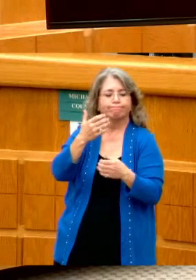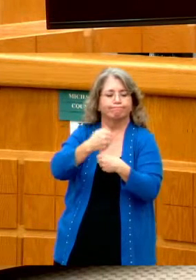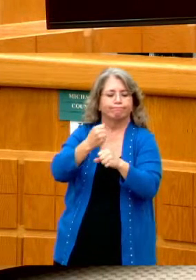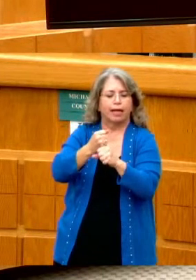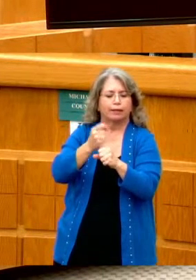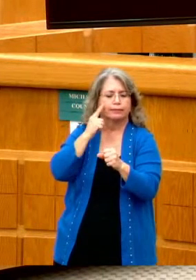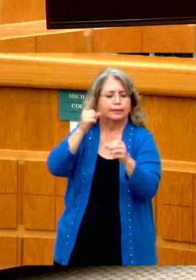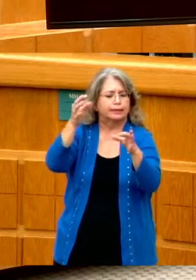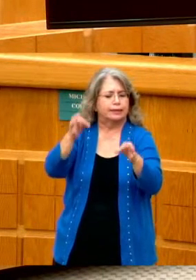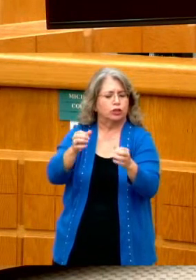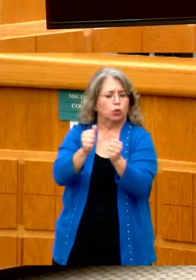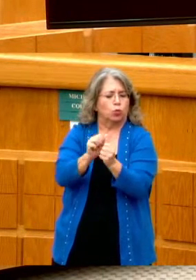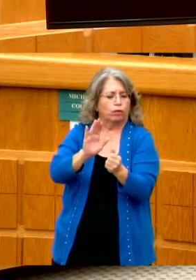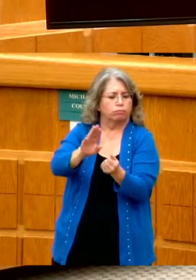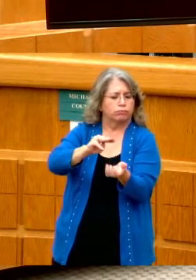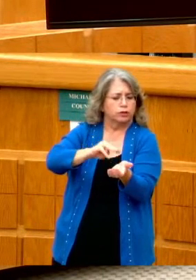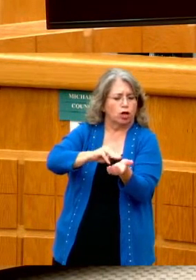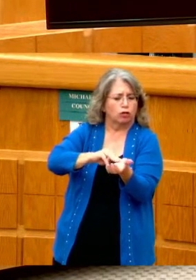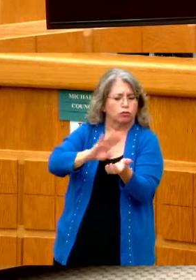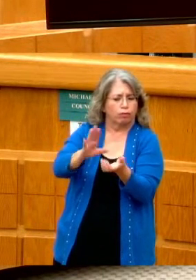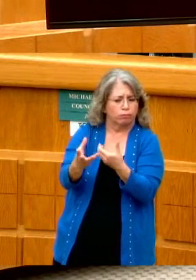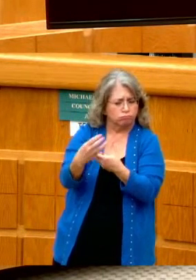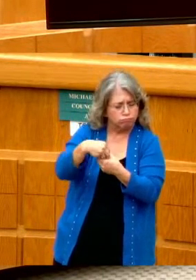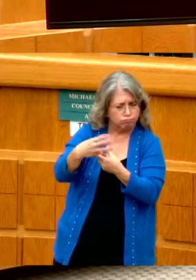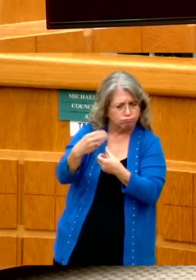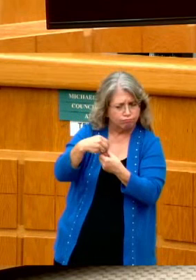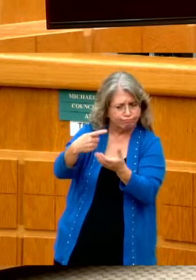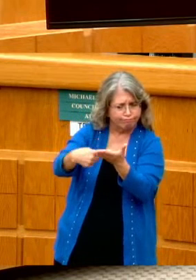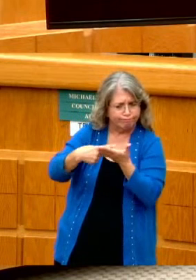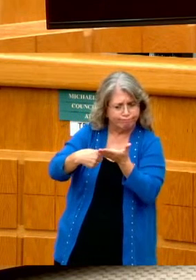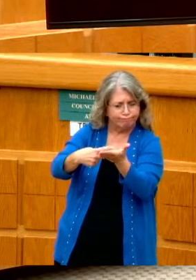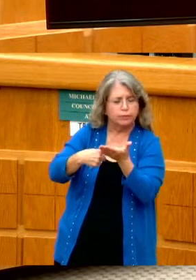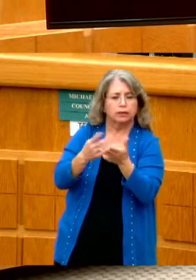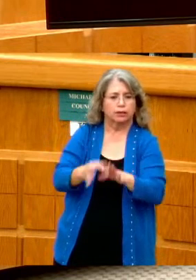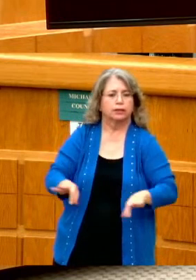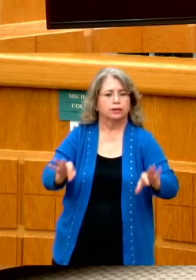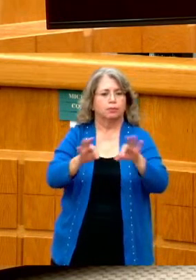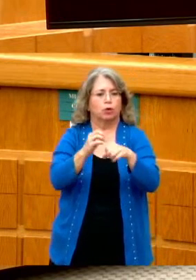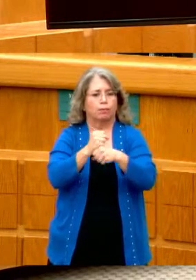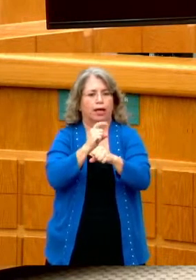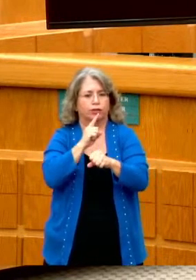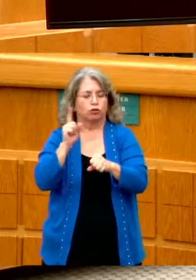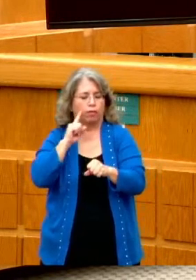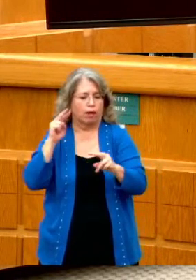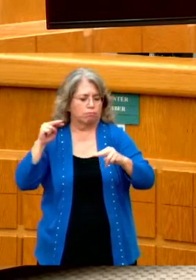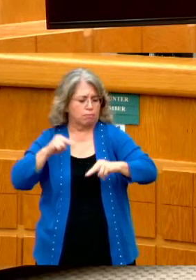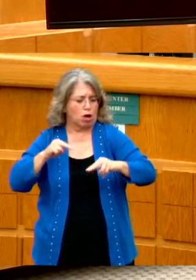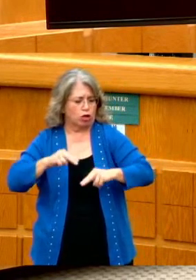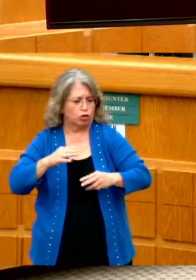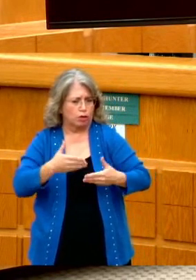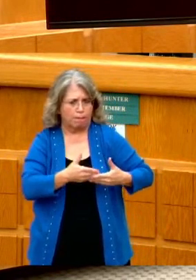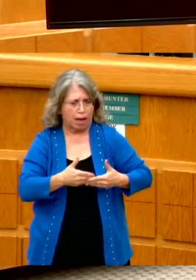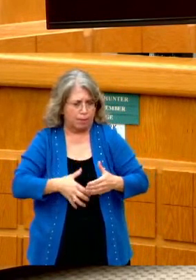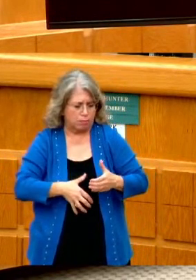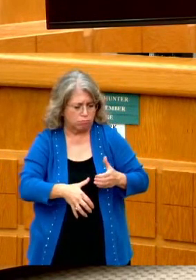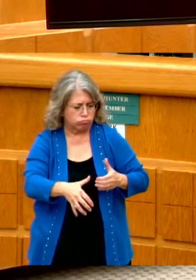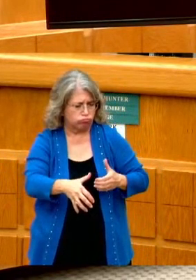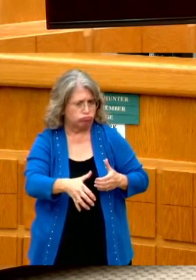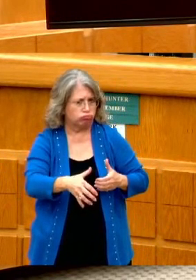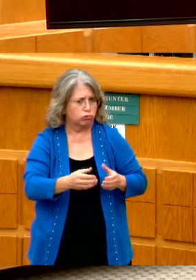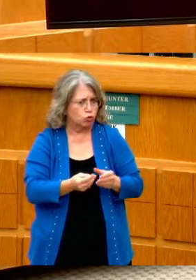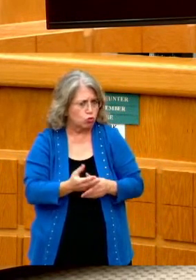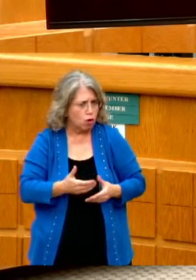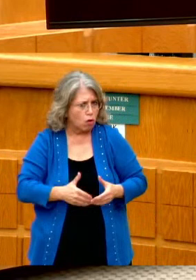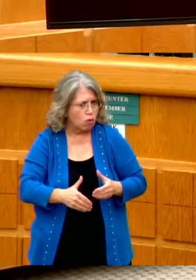your OBGYN input will be as important to ensure that they are monitoring your baby's growth. Neither Pfizer